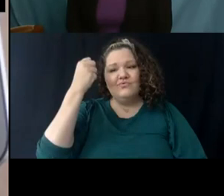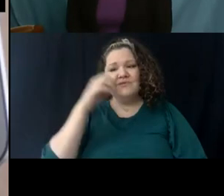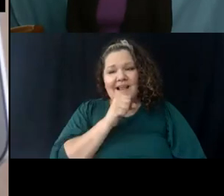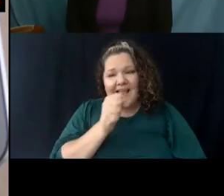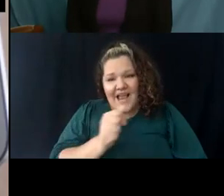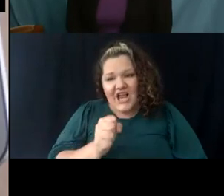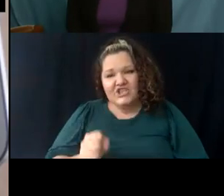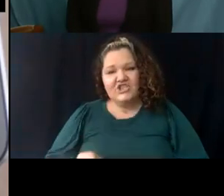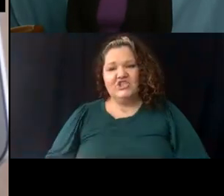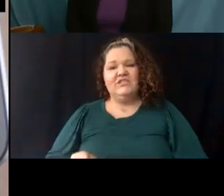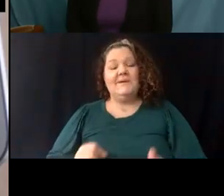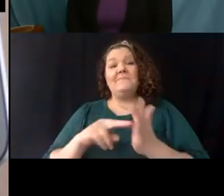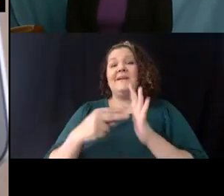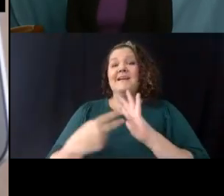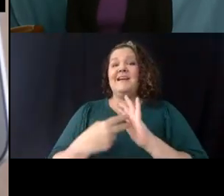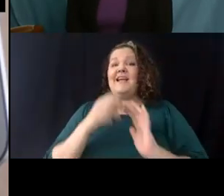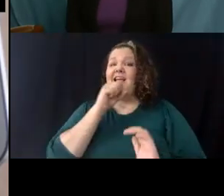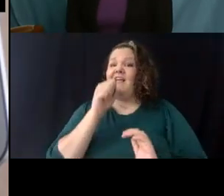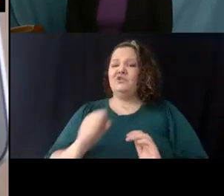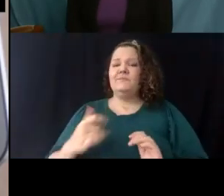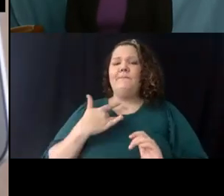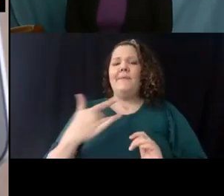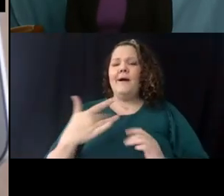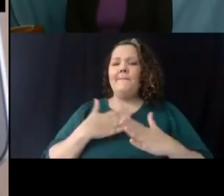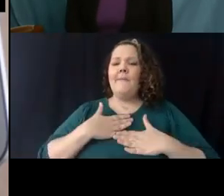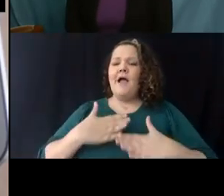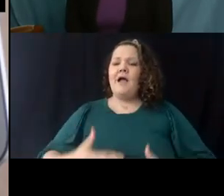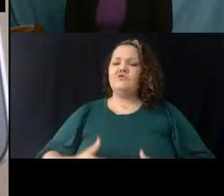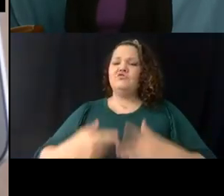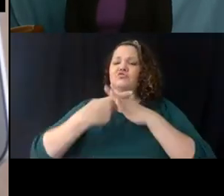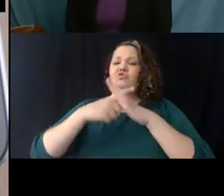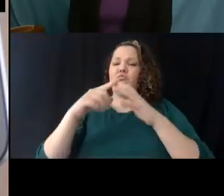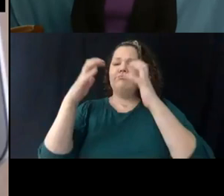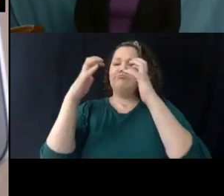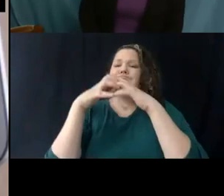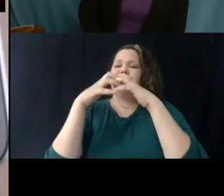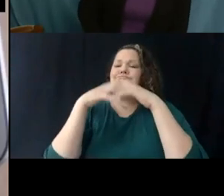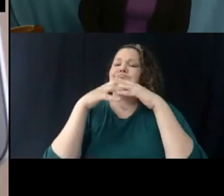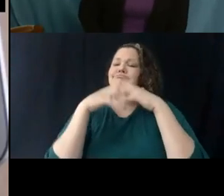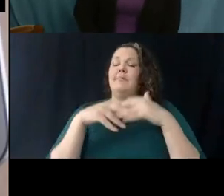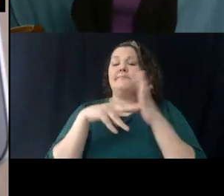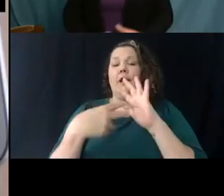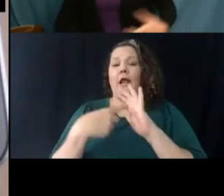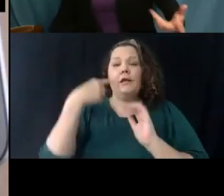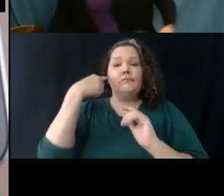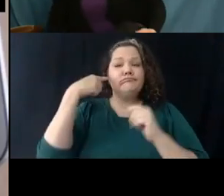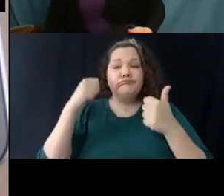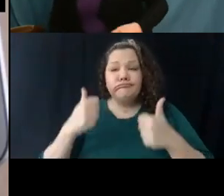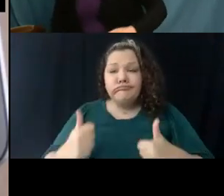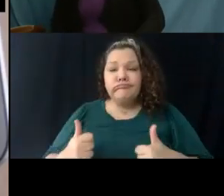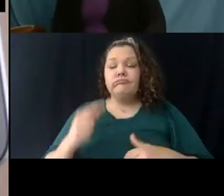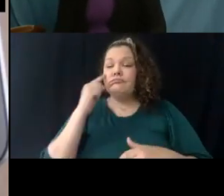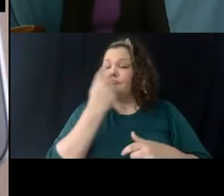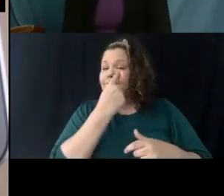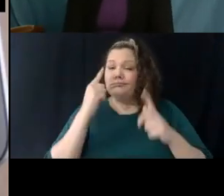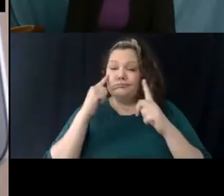Well, our population in Canada is becoming older, is aging. And typically as we age, our bodies start to